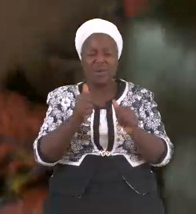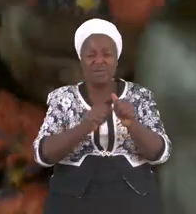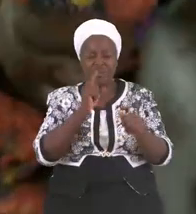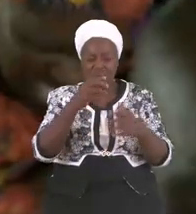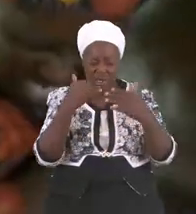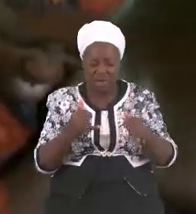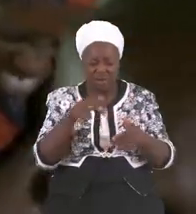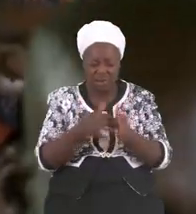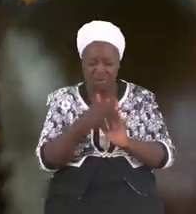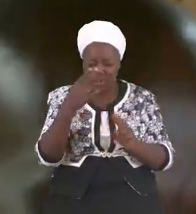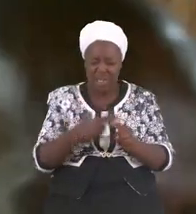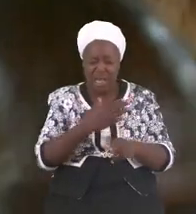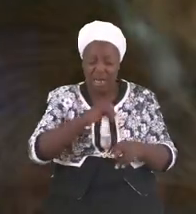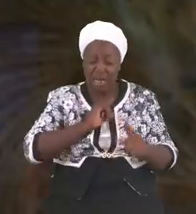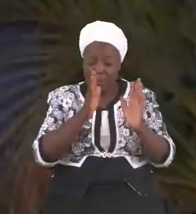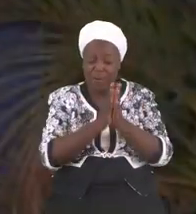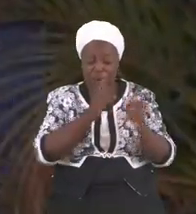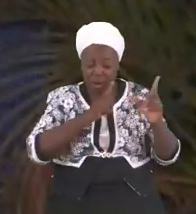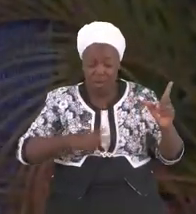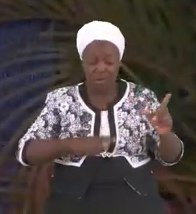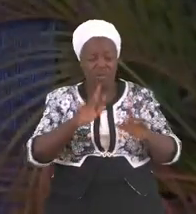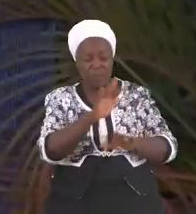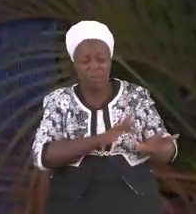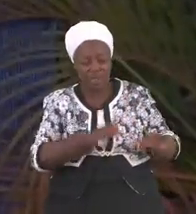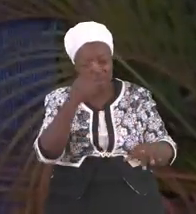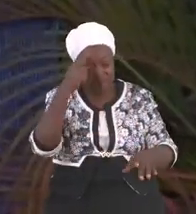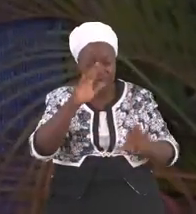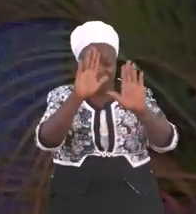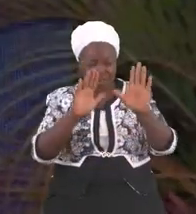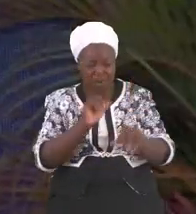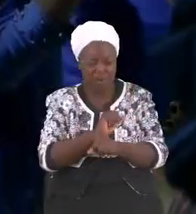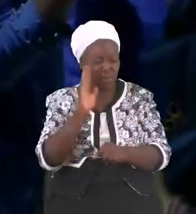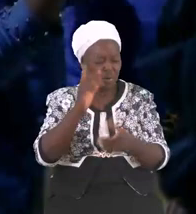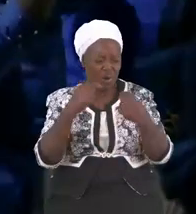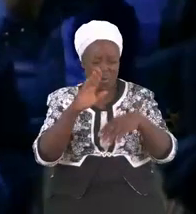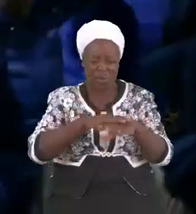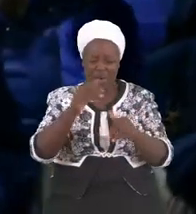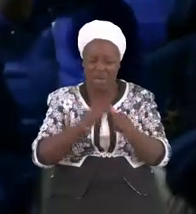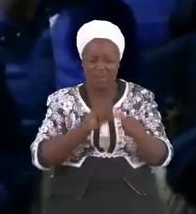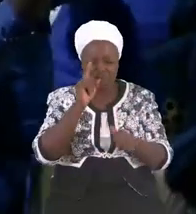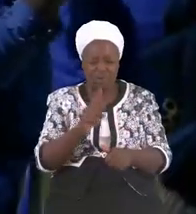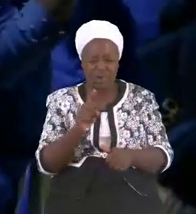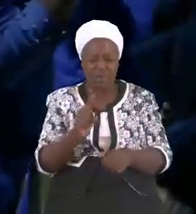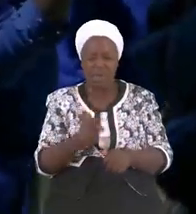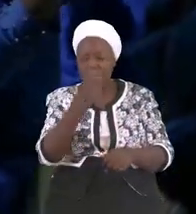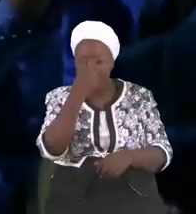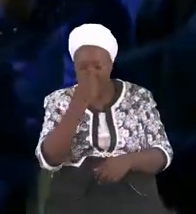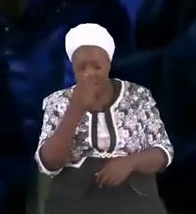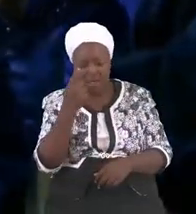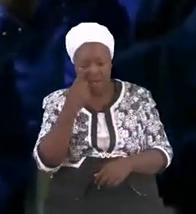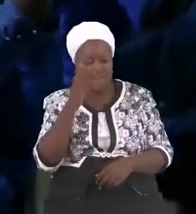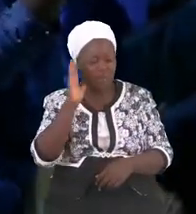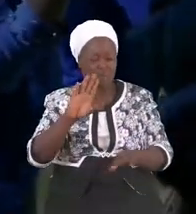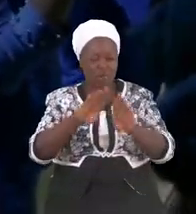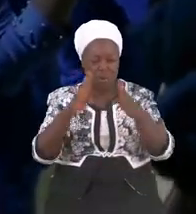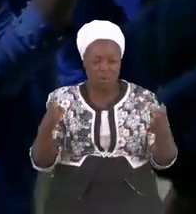Lord, mercy for miracle will come upon everyone. Amen. Blind eyes will open